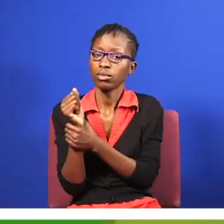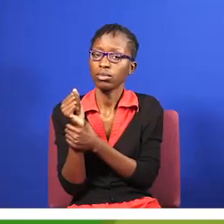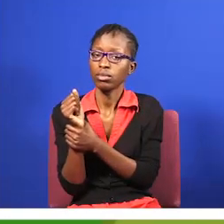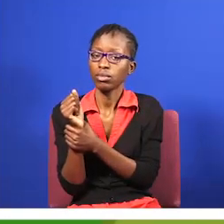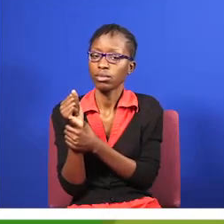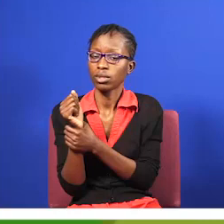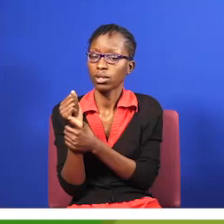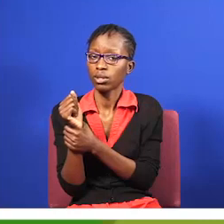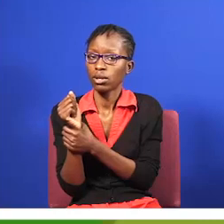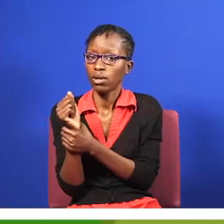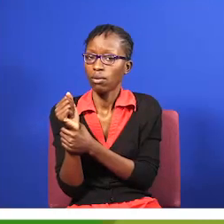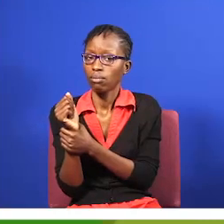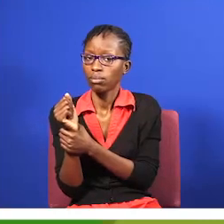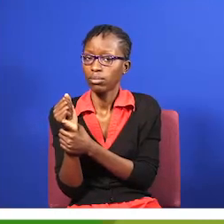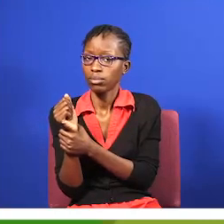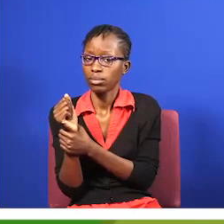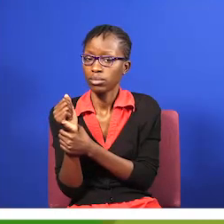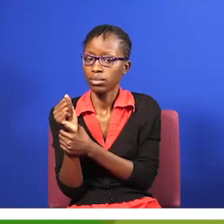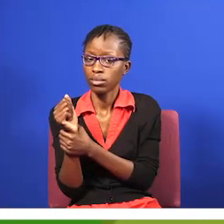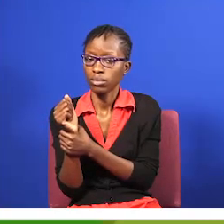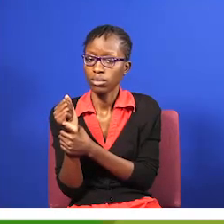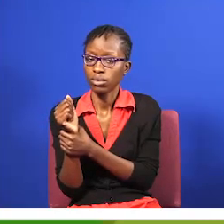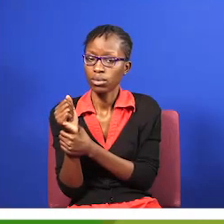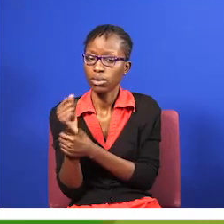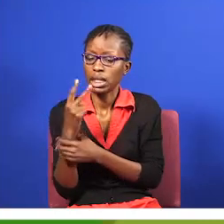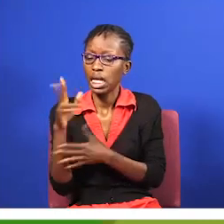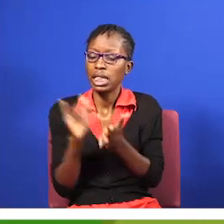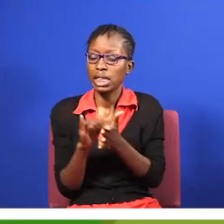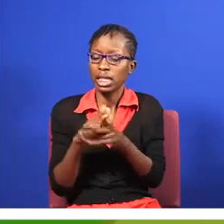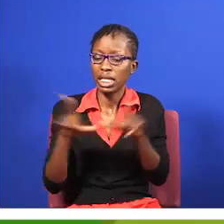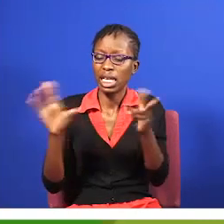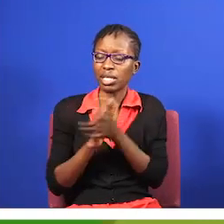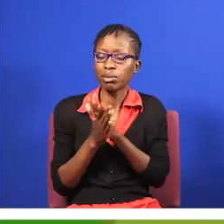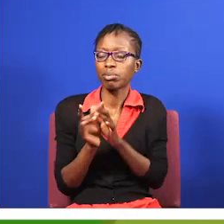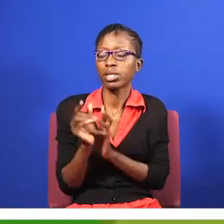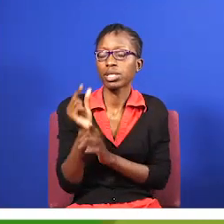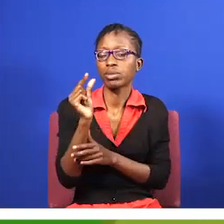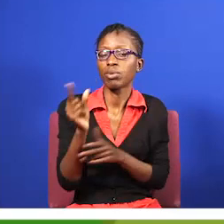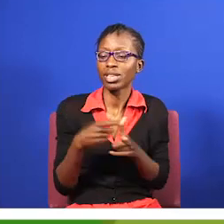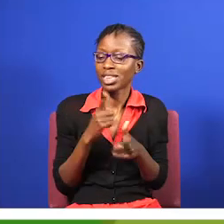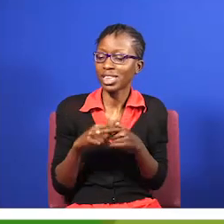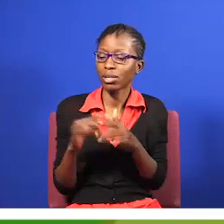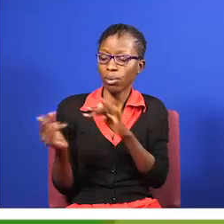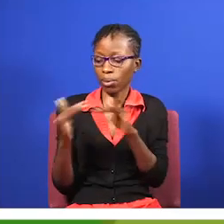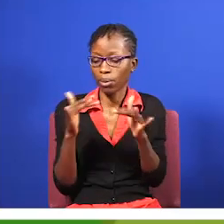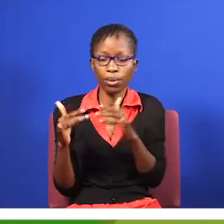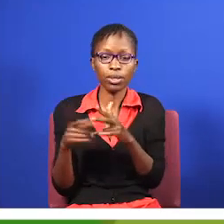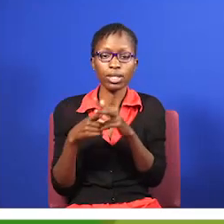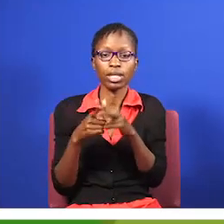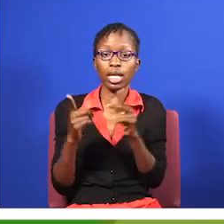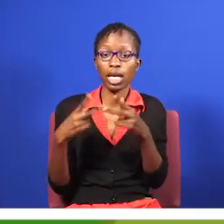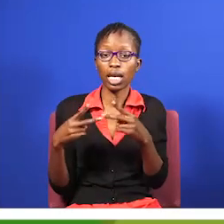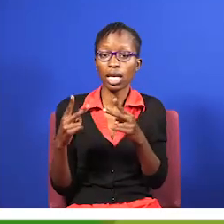have seen in the word in the Bible that the land was not enough. And so they started fighting.